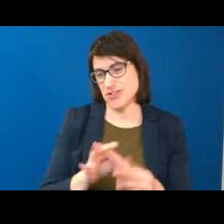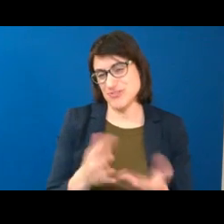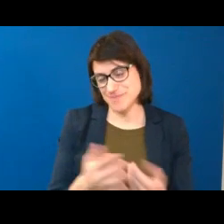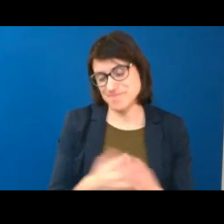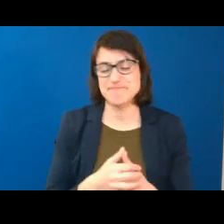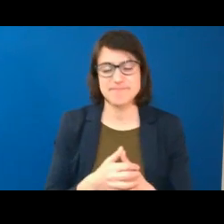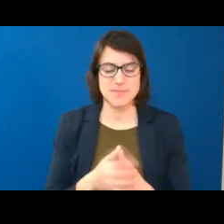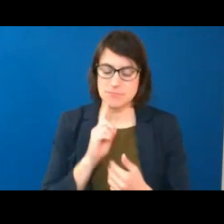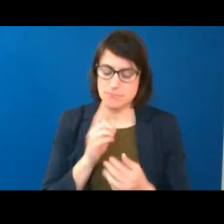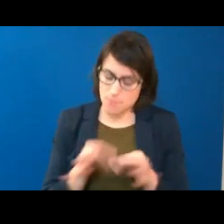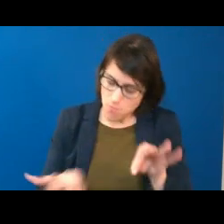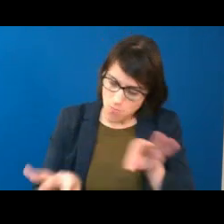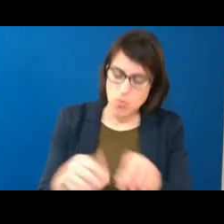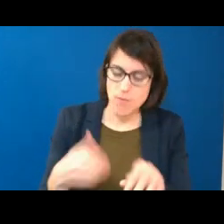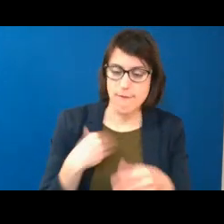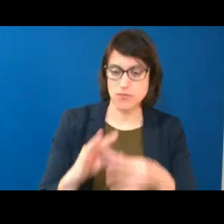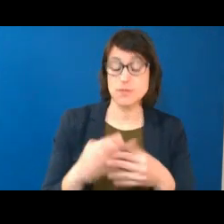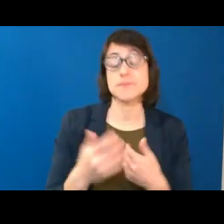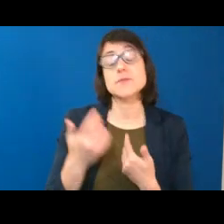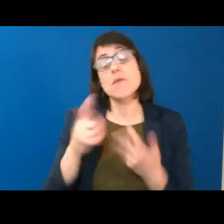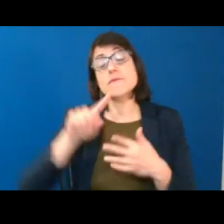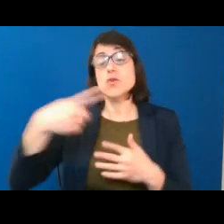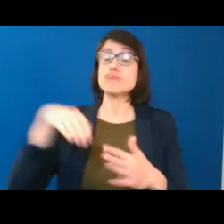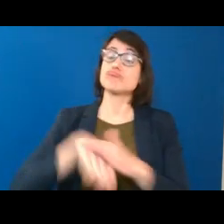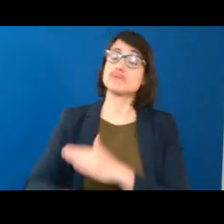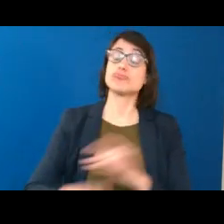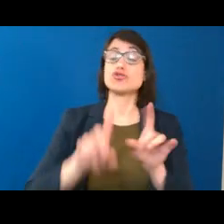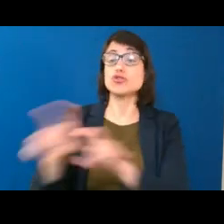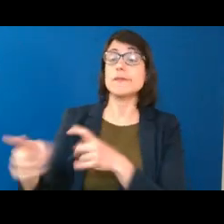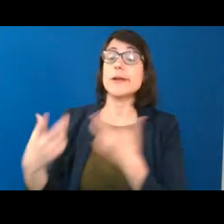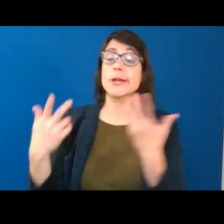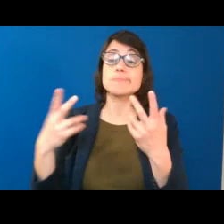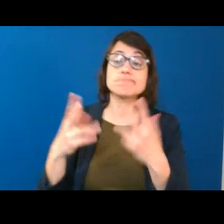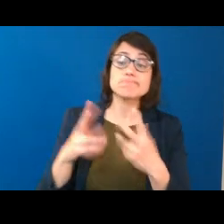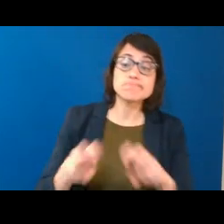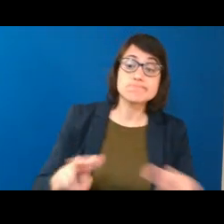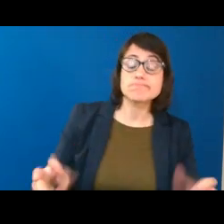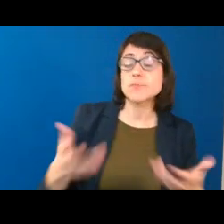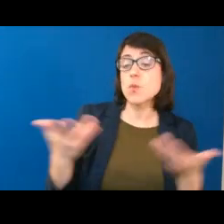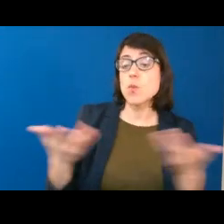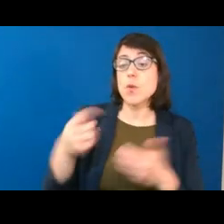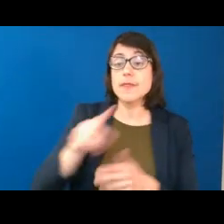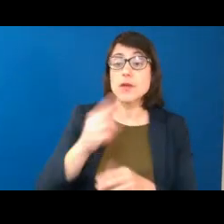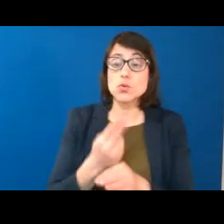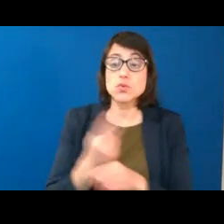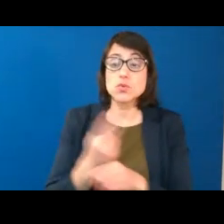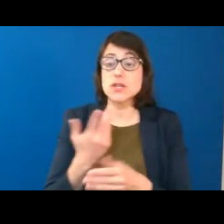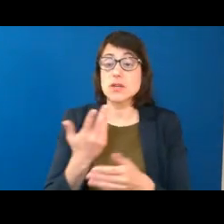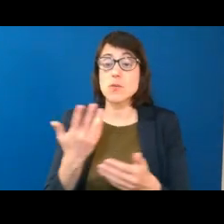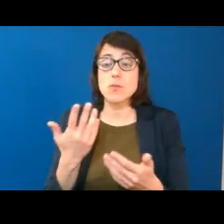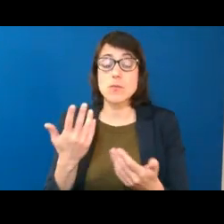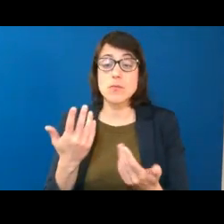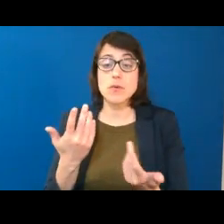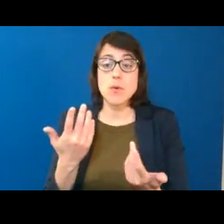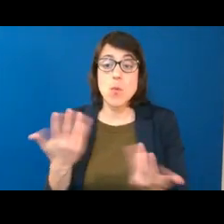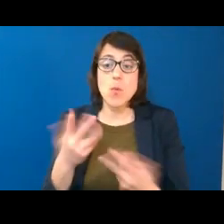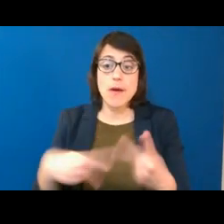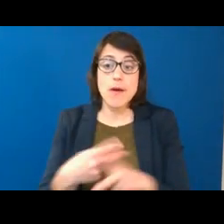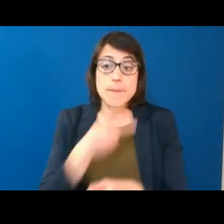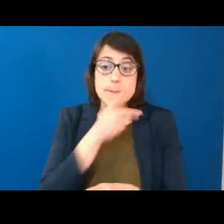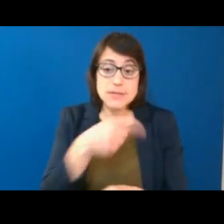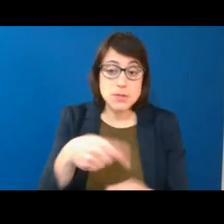go in and we'll just do a survey and kind of assess what they're using for plastic and look for best opportunities. When we actually do the consulting, we'll